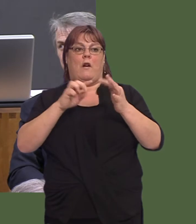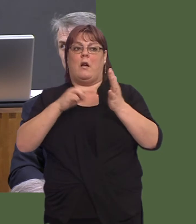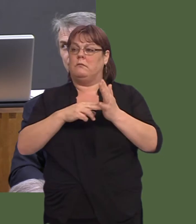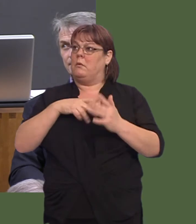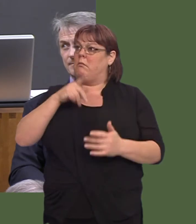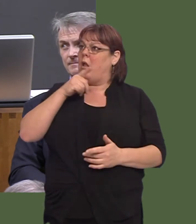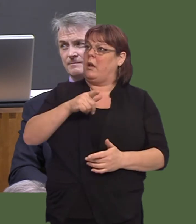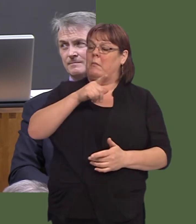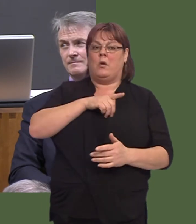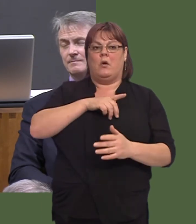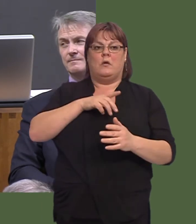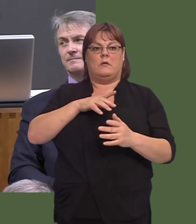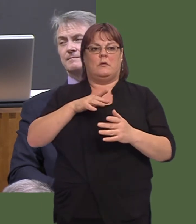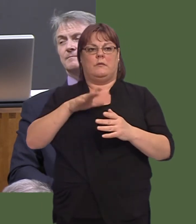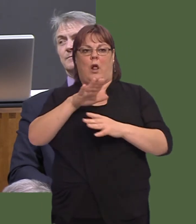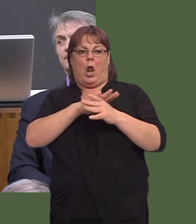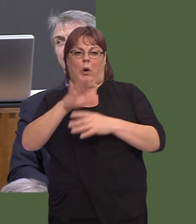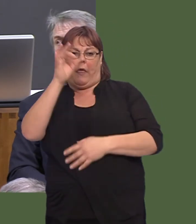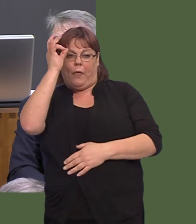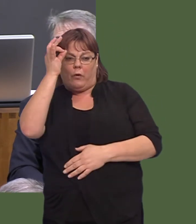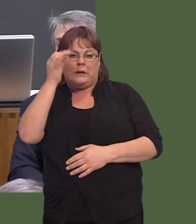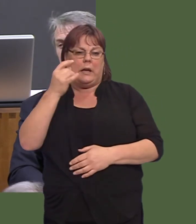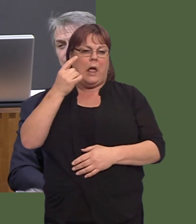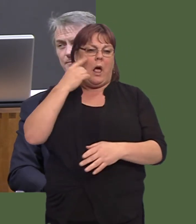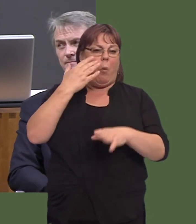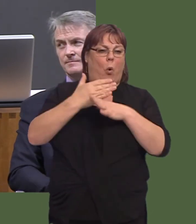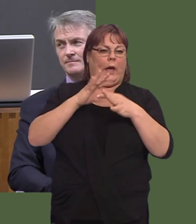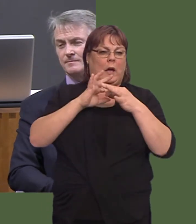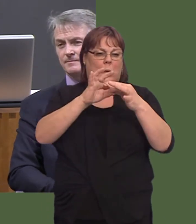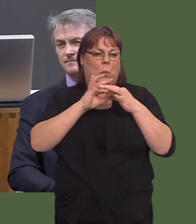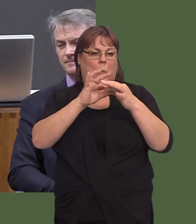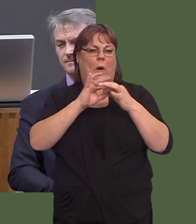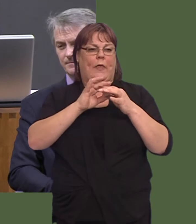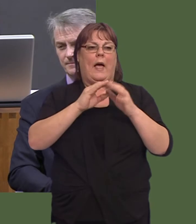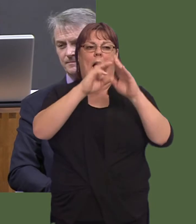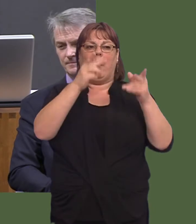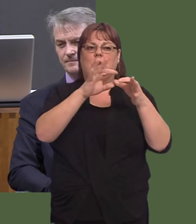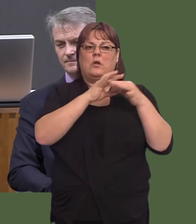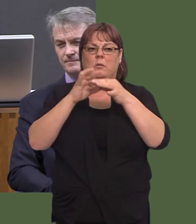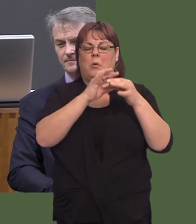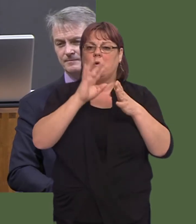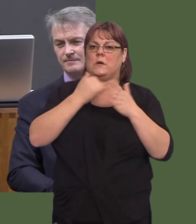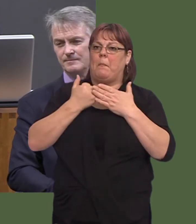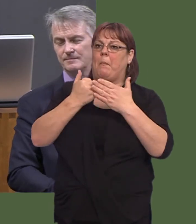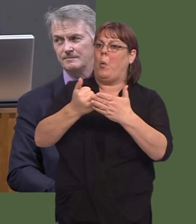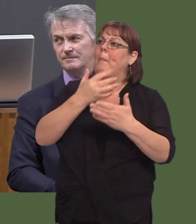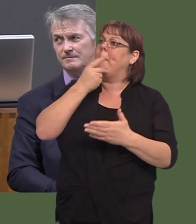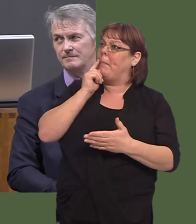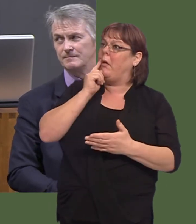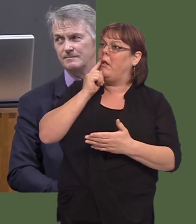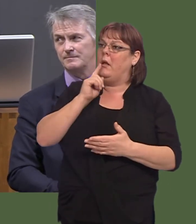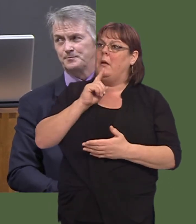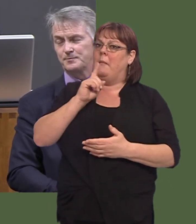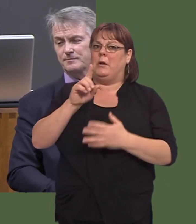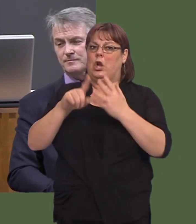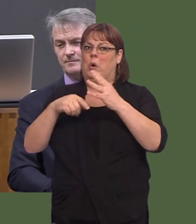local authority, CAB and housing providers are all working together in partnership to support people through these difficulties. But with